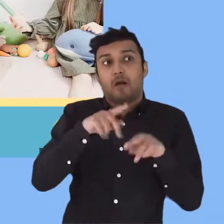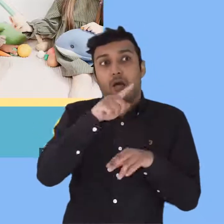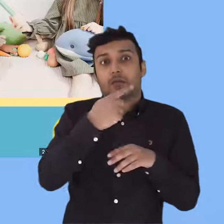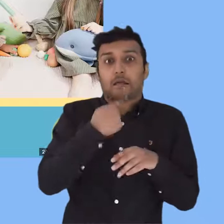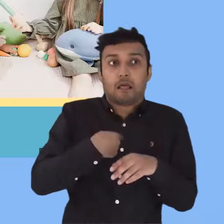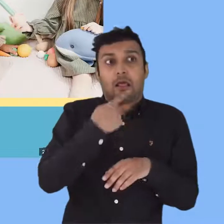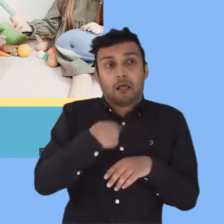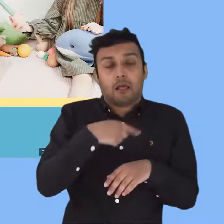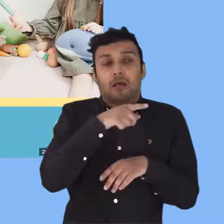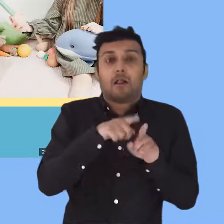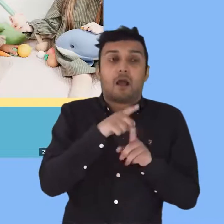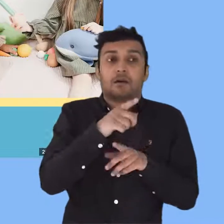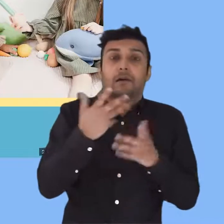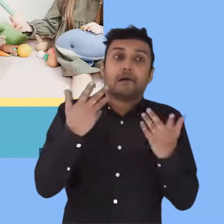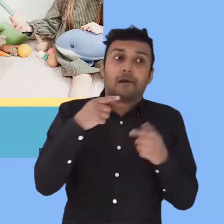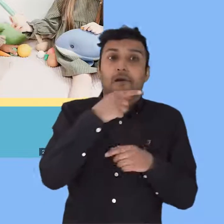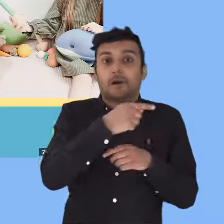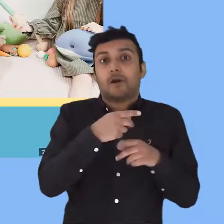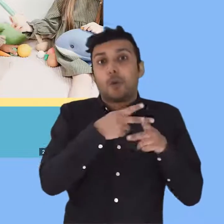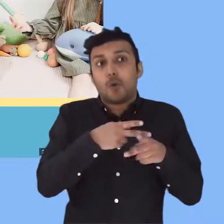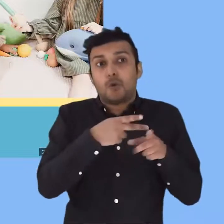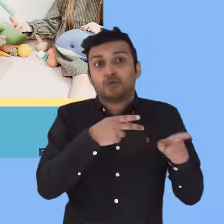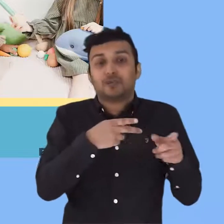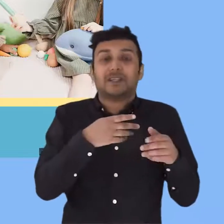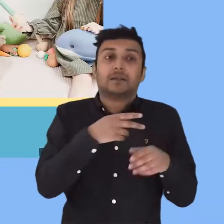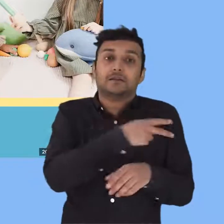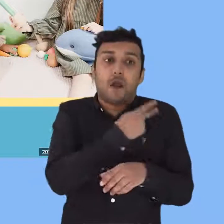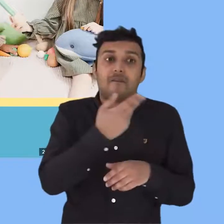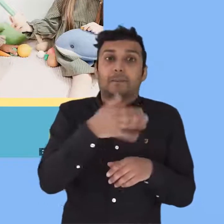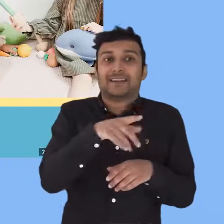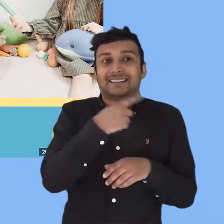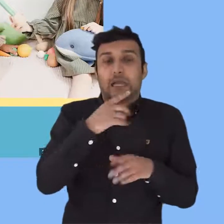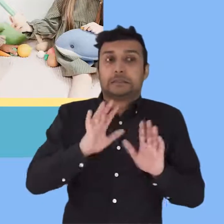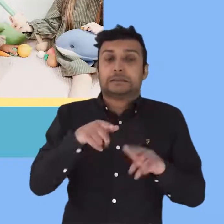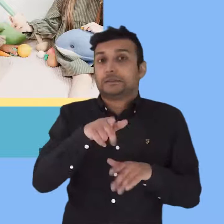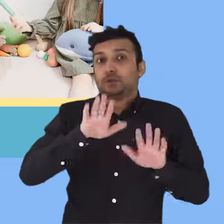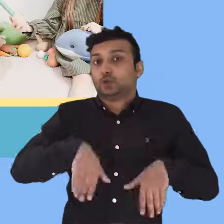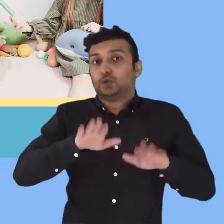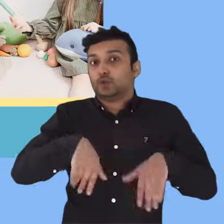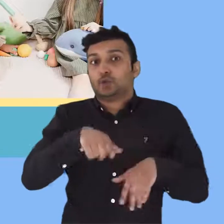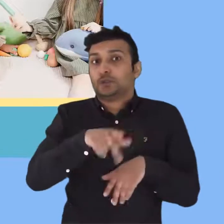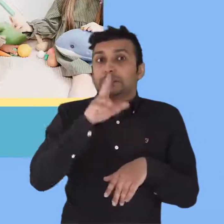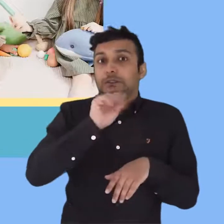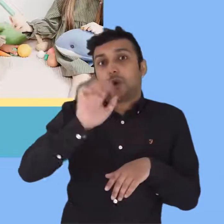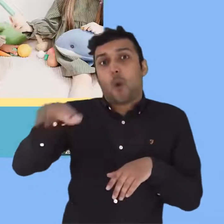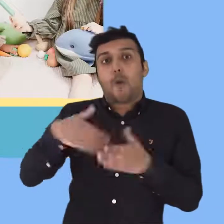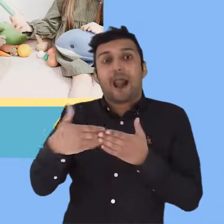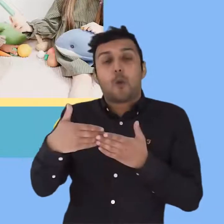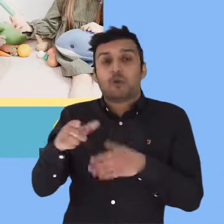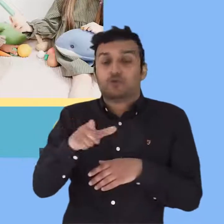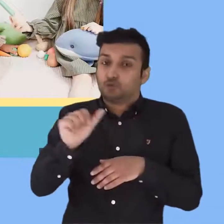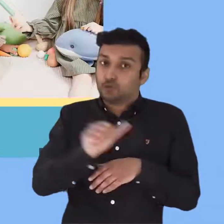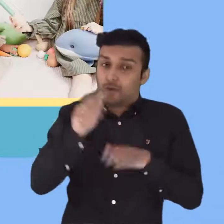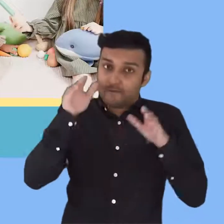me that their nursery staff have advised them to stop speaking their home language and only focus on English